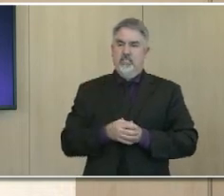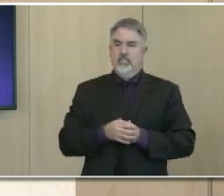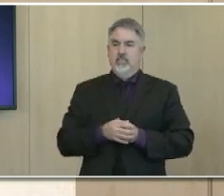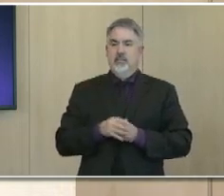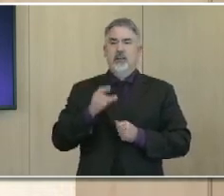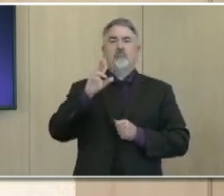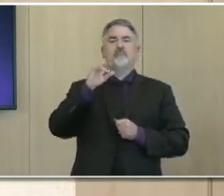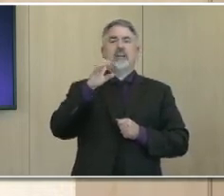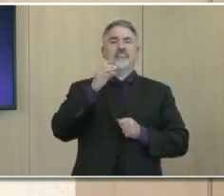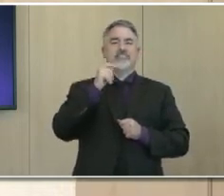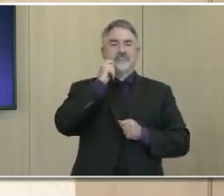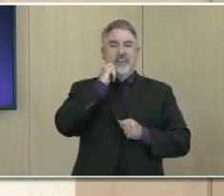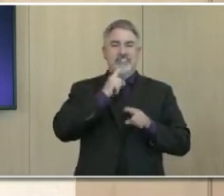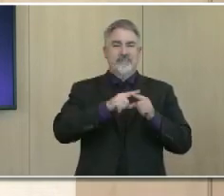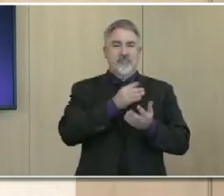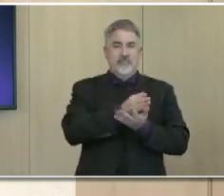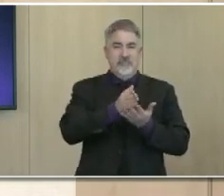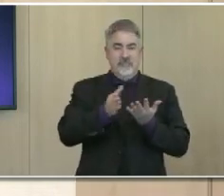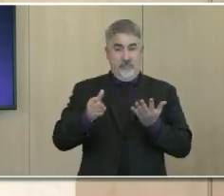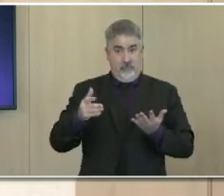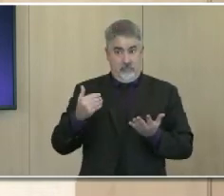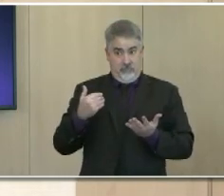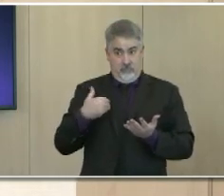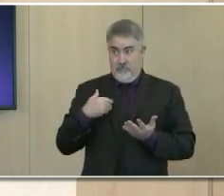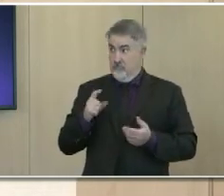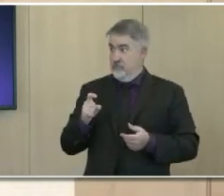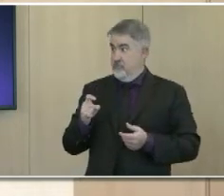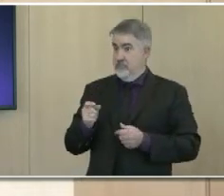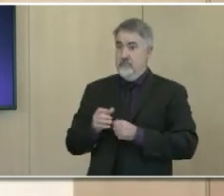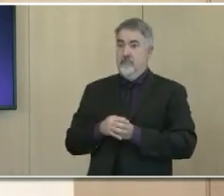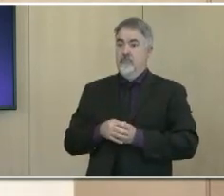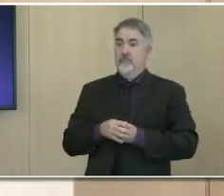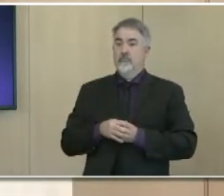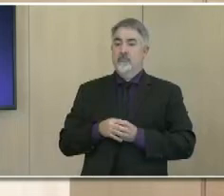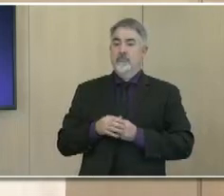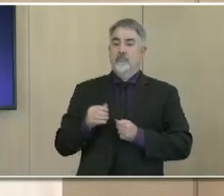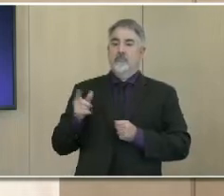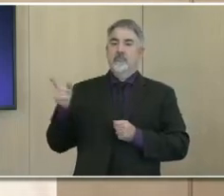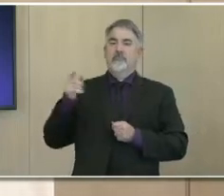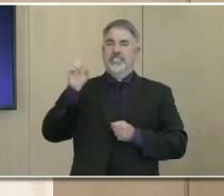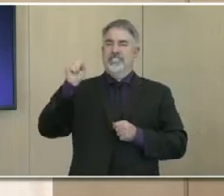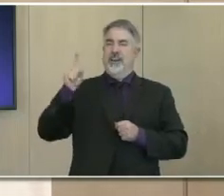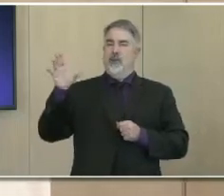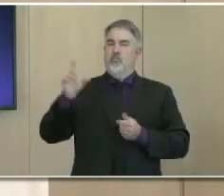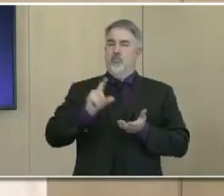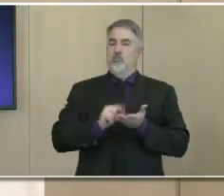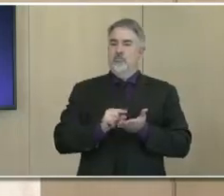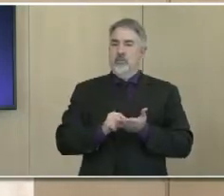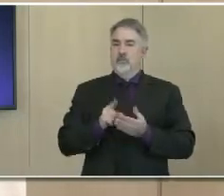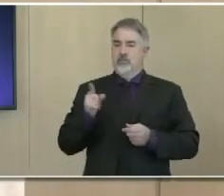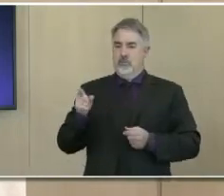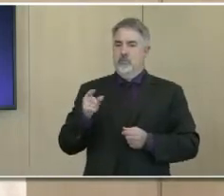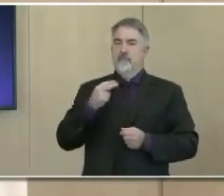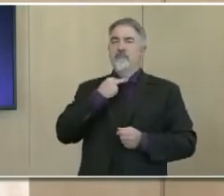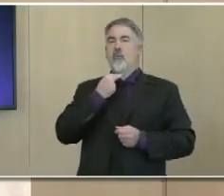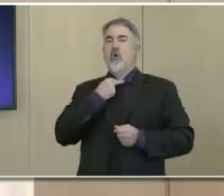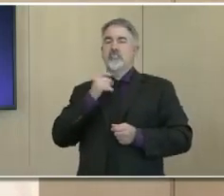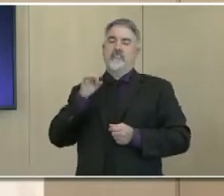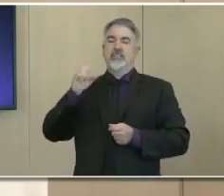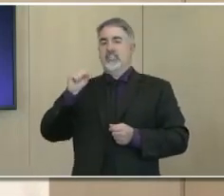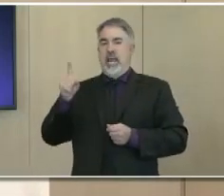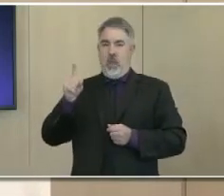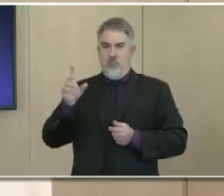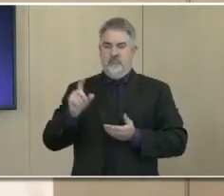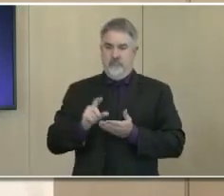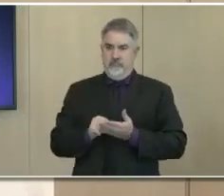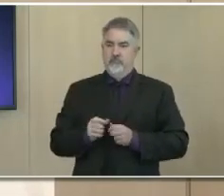question. This question is from Maya from the Voice of San Diego. Early data in several states has shown that certain races